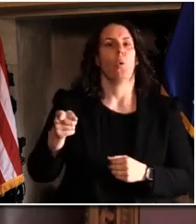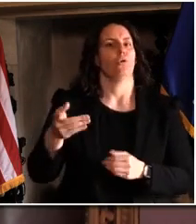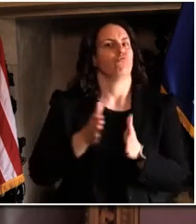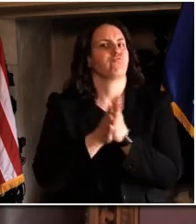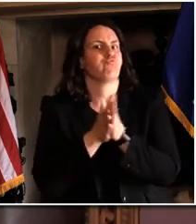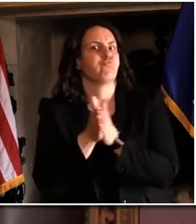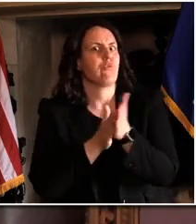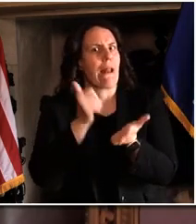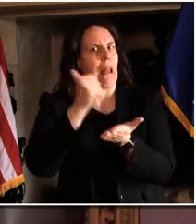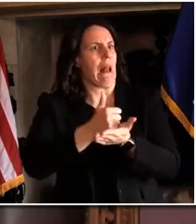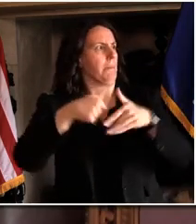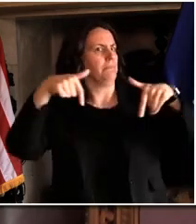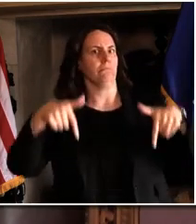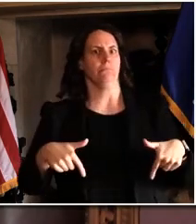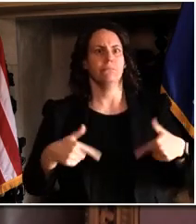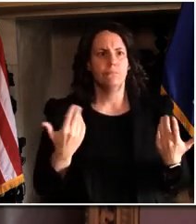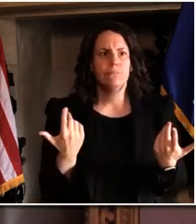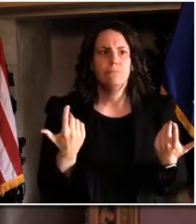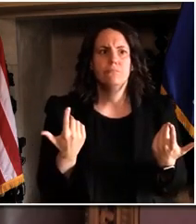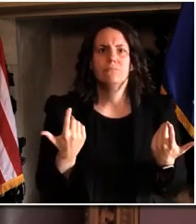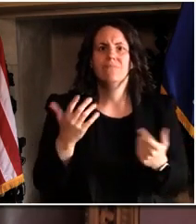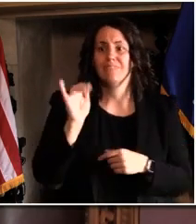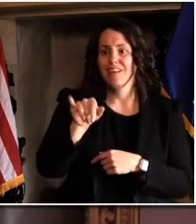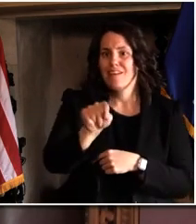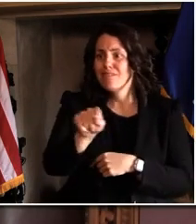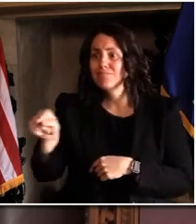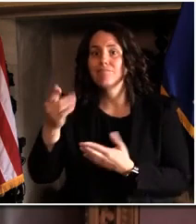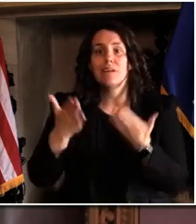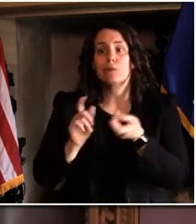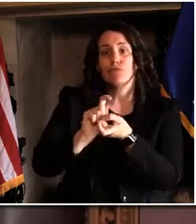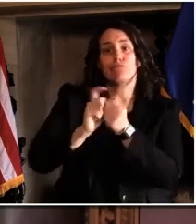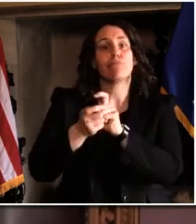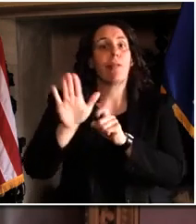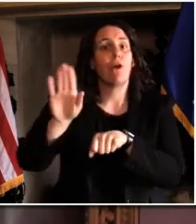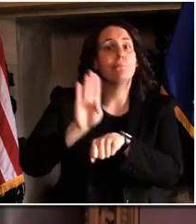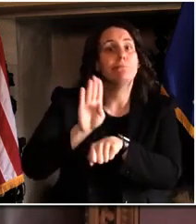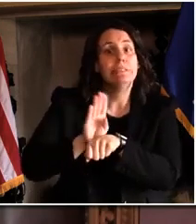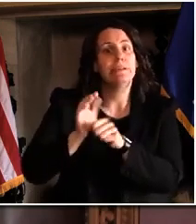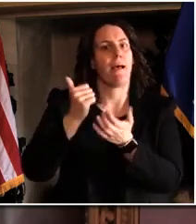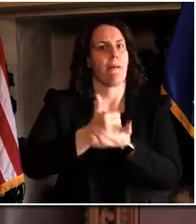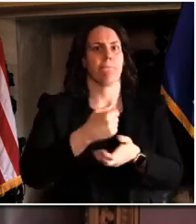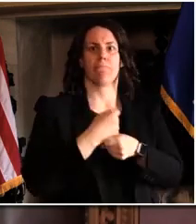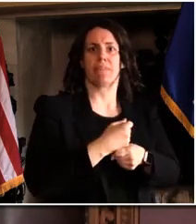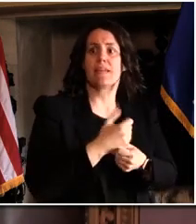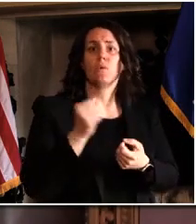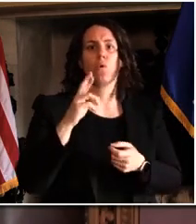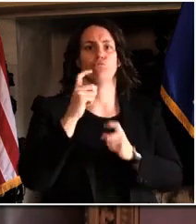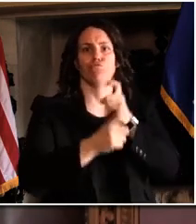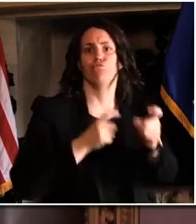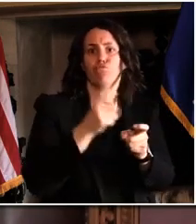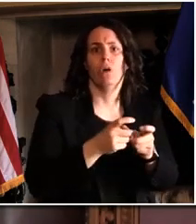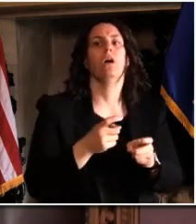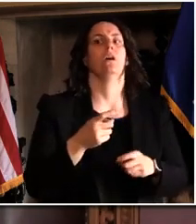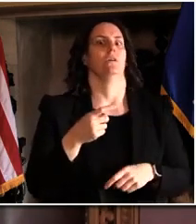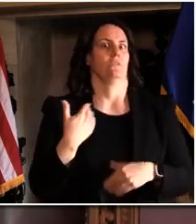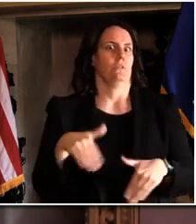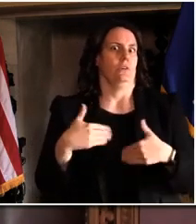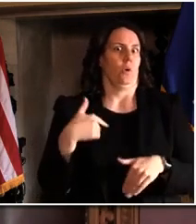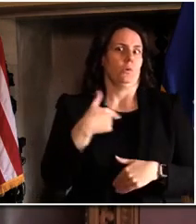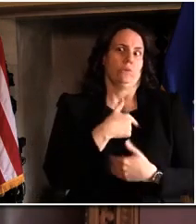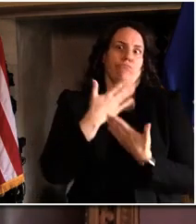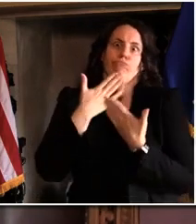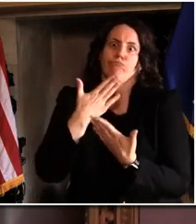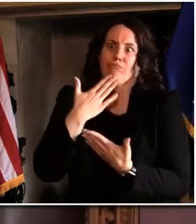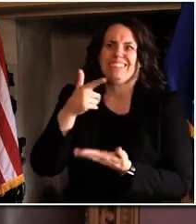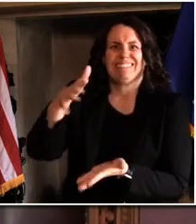need for this equipment across Wisconsin. We continue to review these offers of support, and our hope is this site